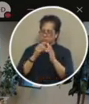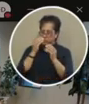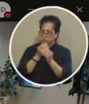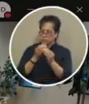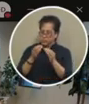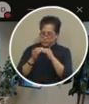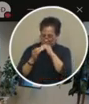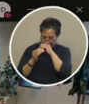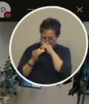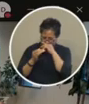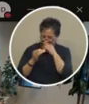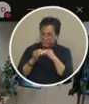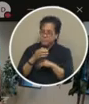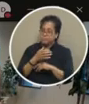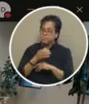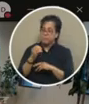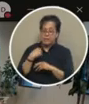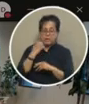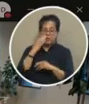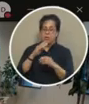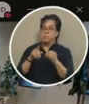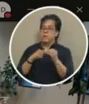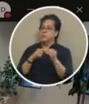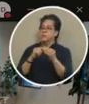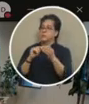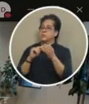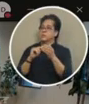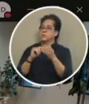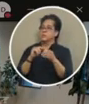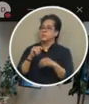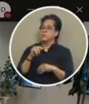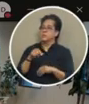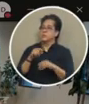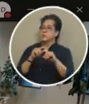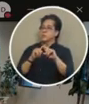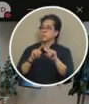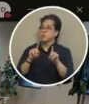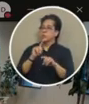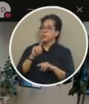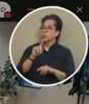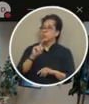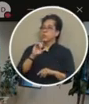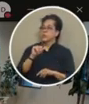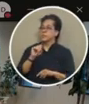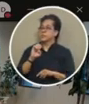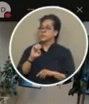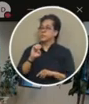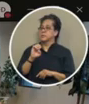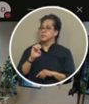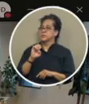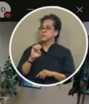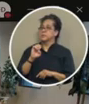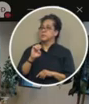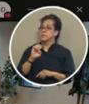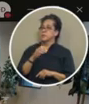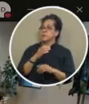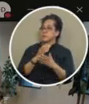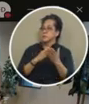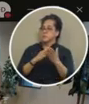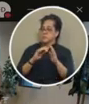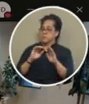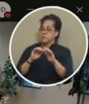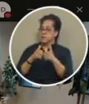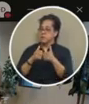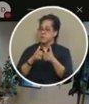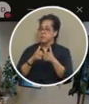office as well, and I don't know about the other representatives, but in one case, and if somehow we can add